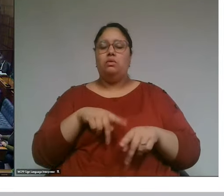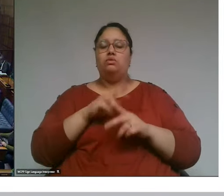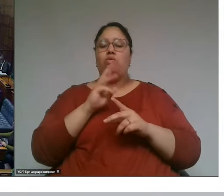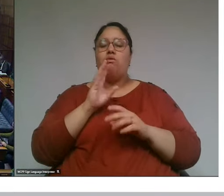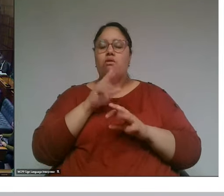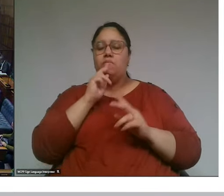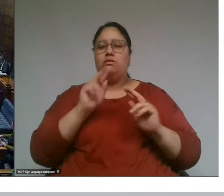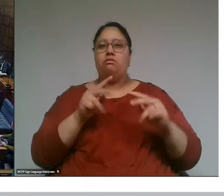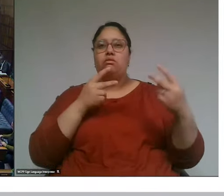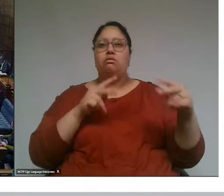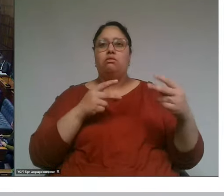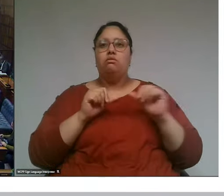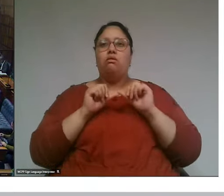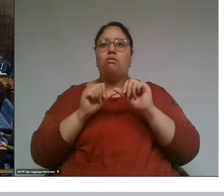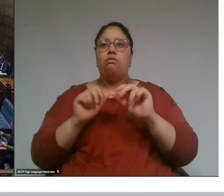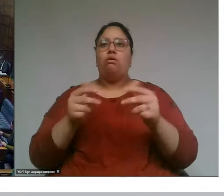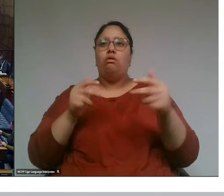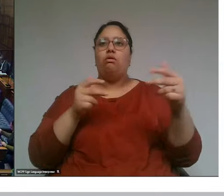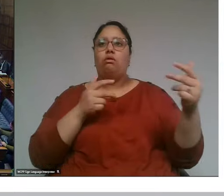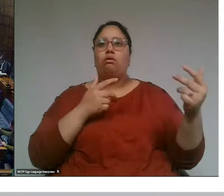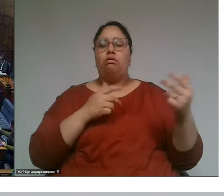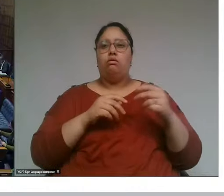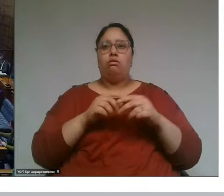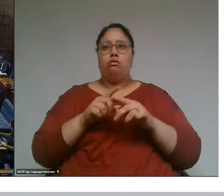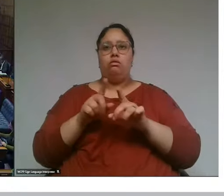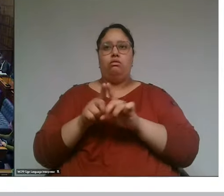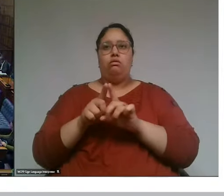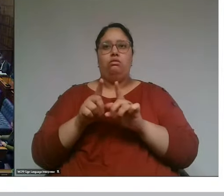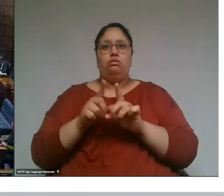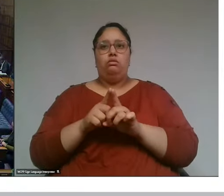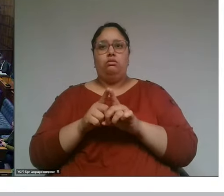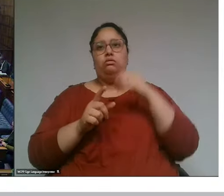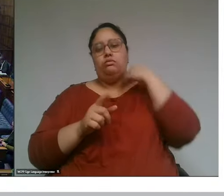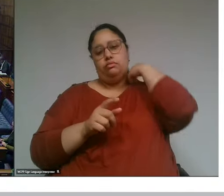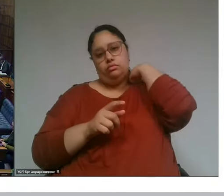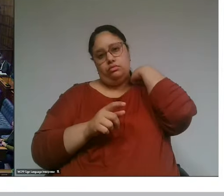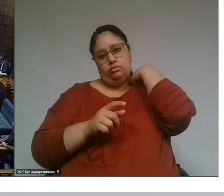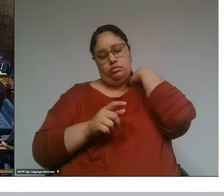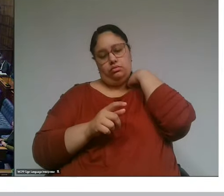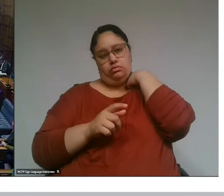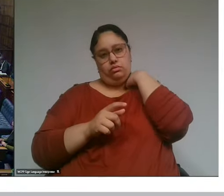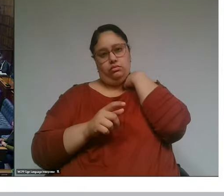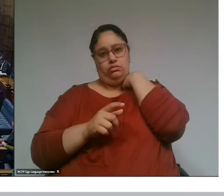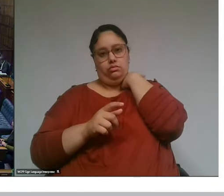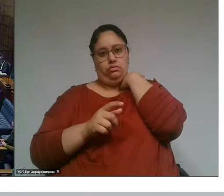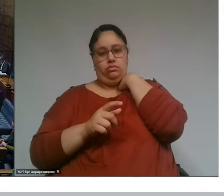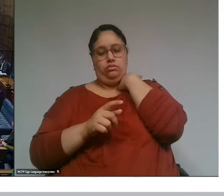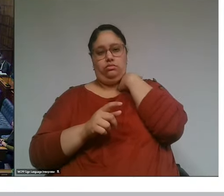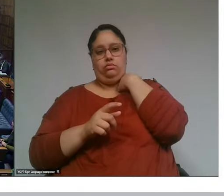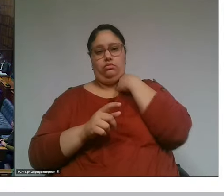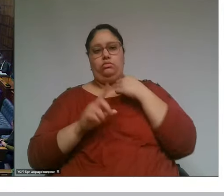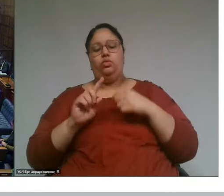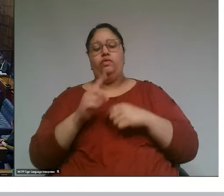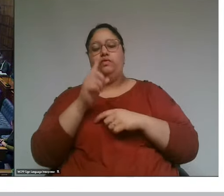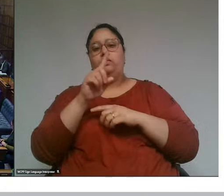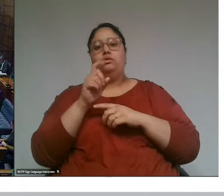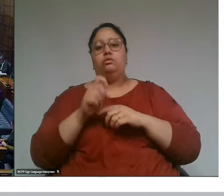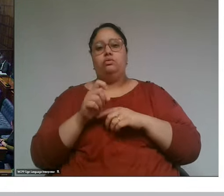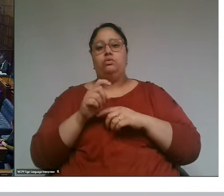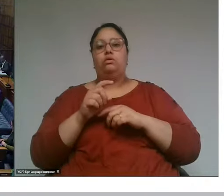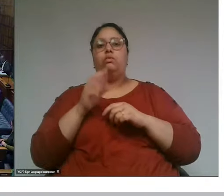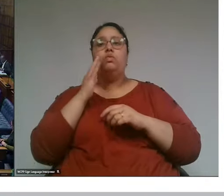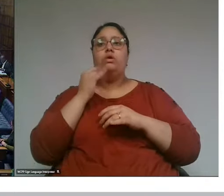um b a friend uh so the first question uh from uh honorable